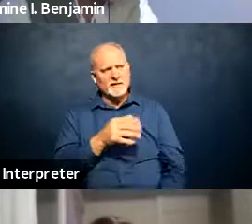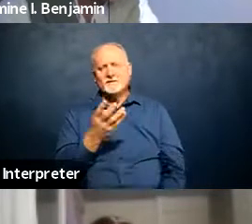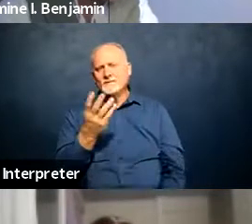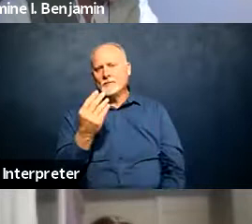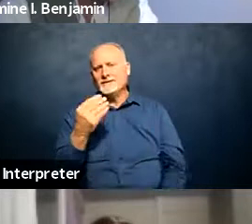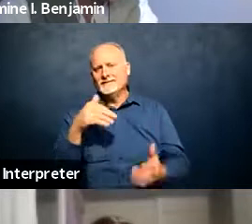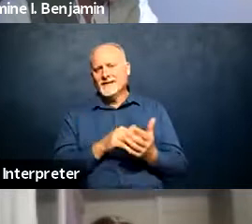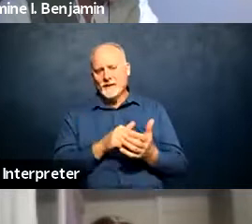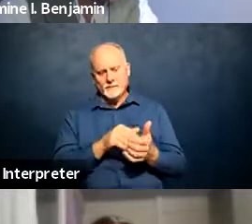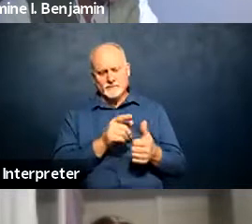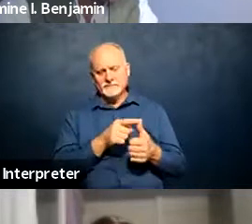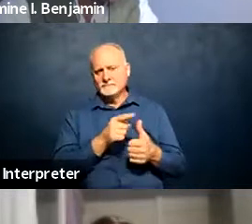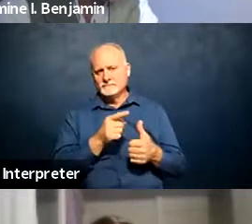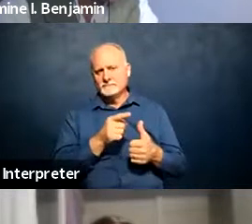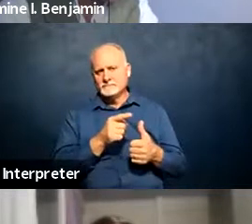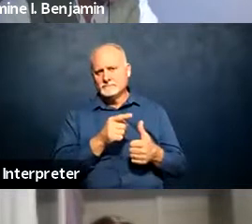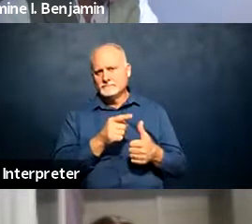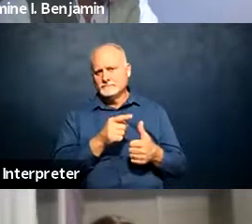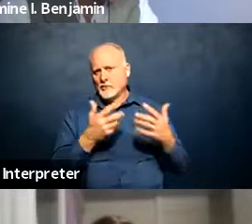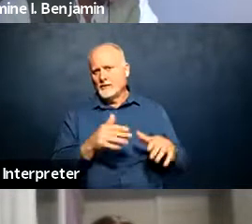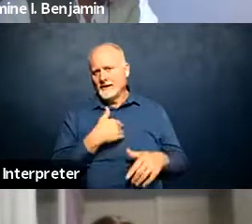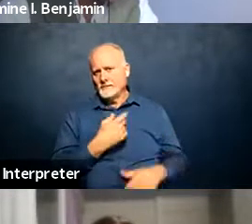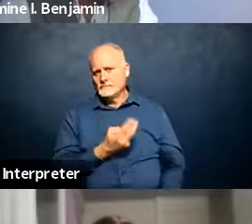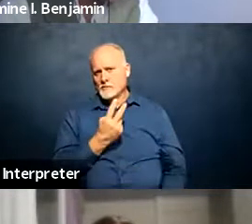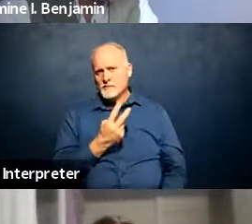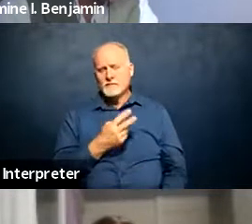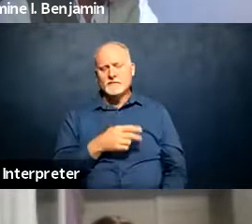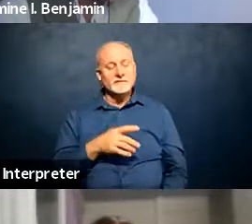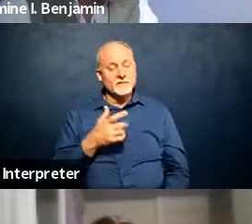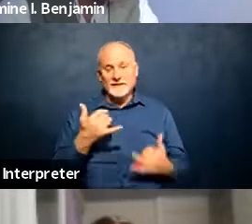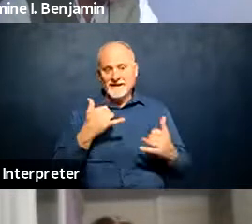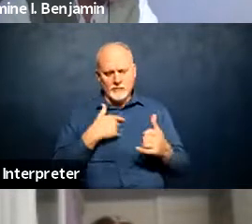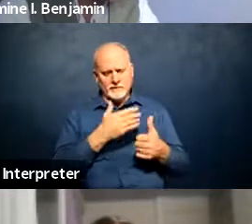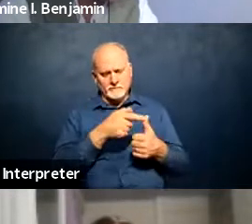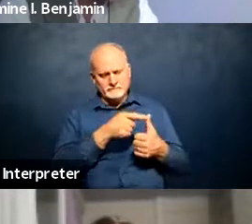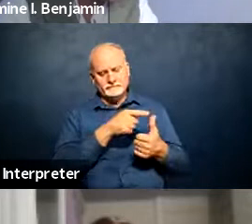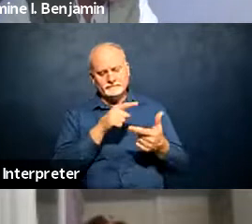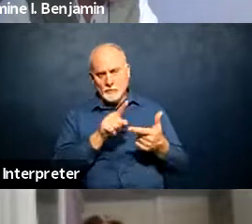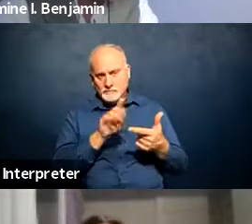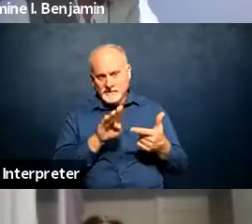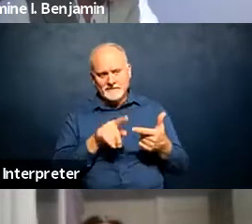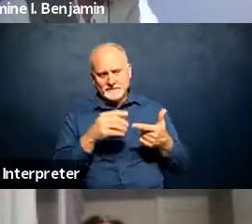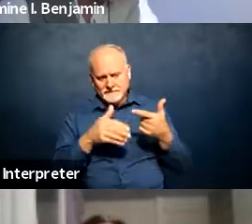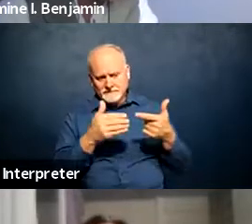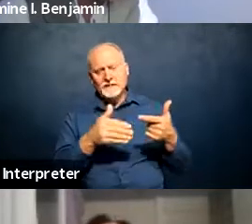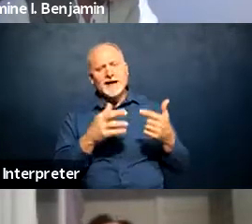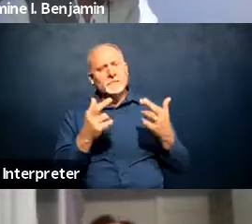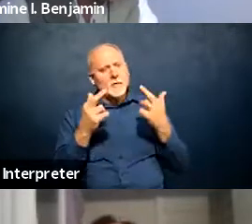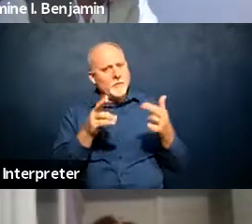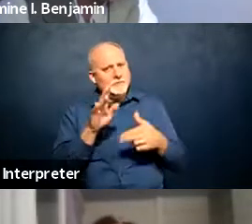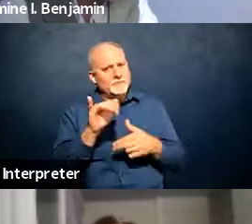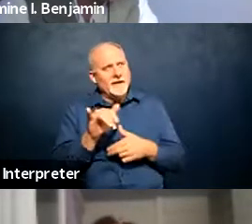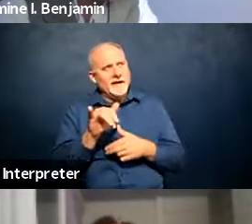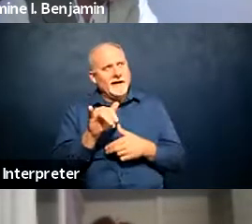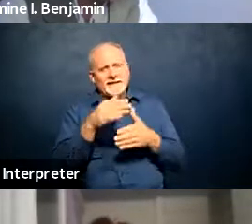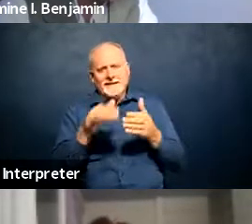initial doses. So we're working our way through the list. I would hope by the end of first